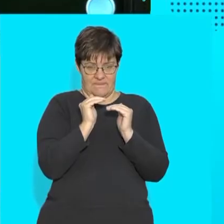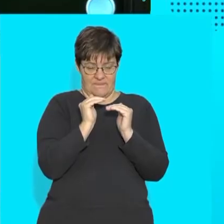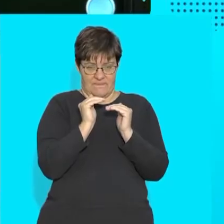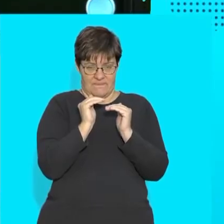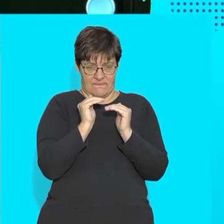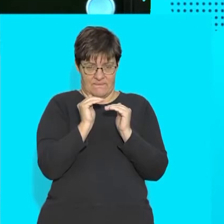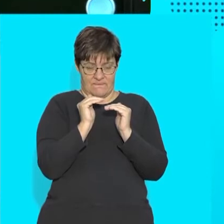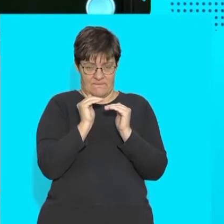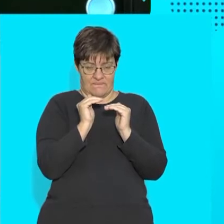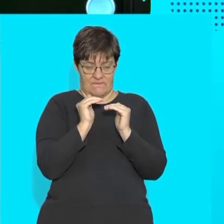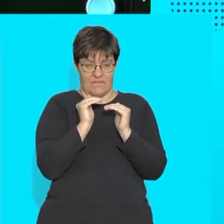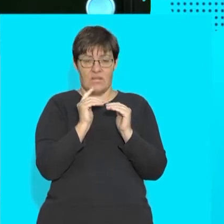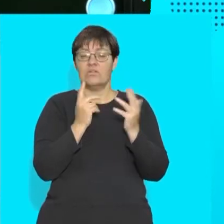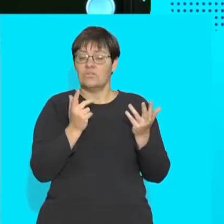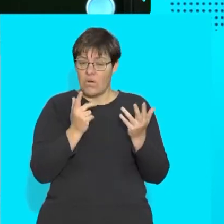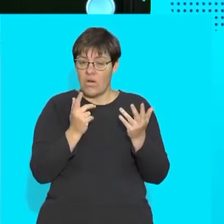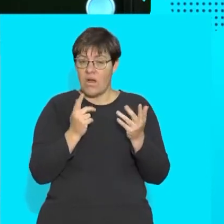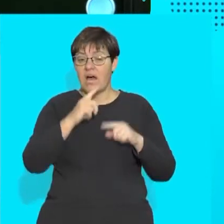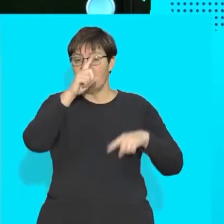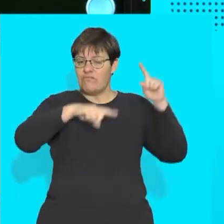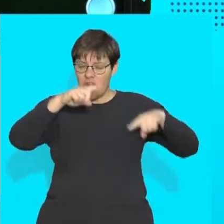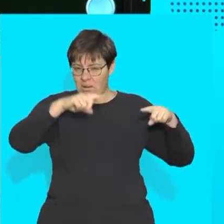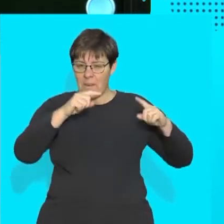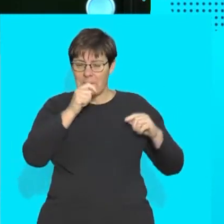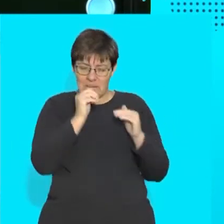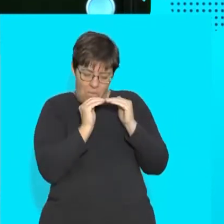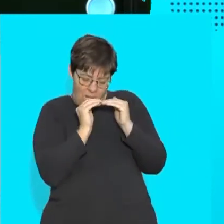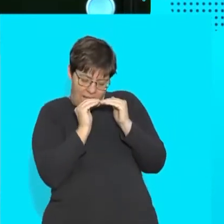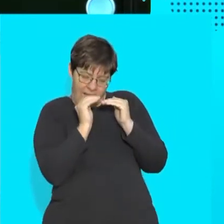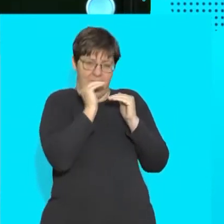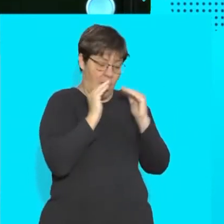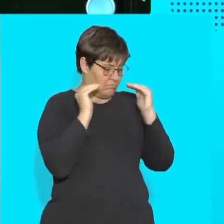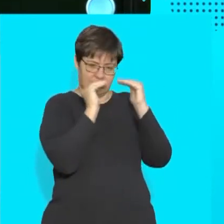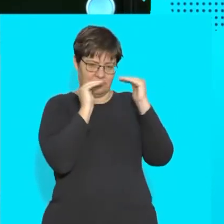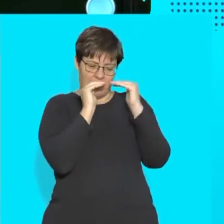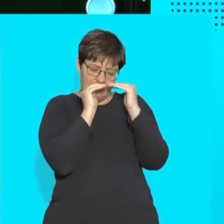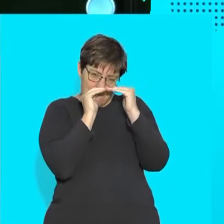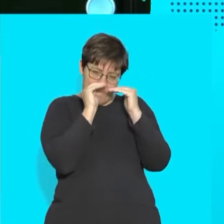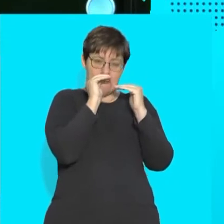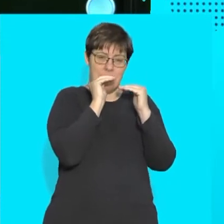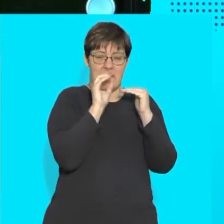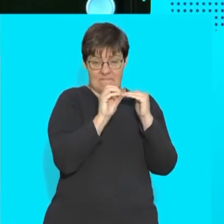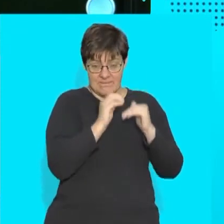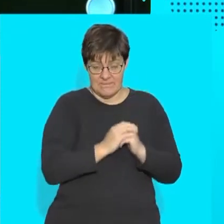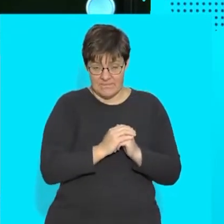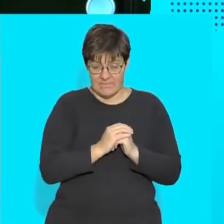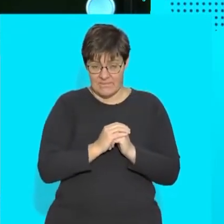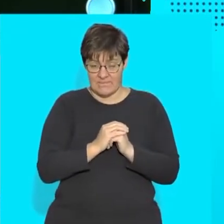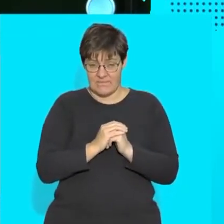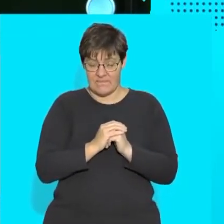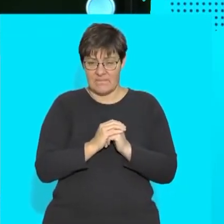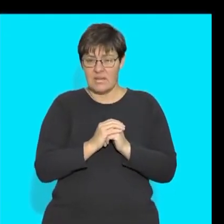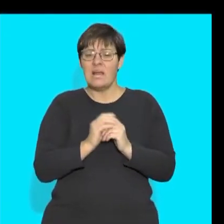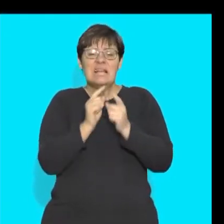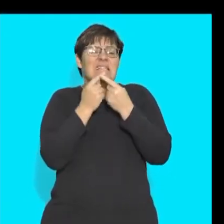that threshold. Okay, so I've got a frequency that's a little bit higher. All right, as long as